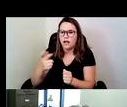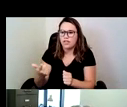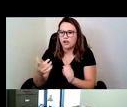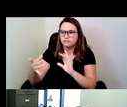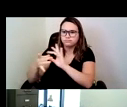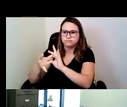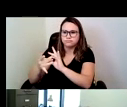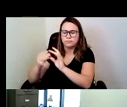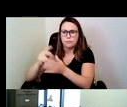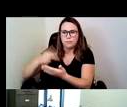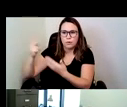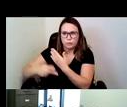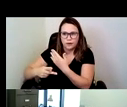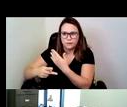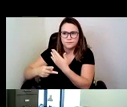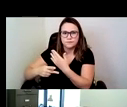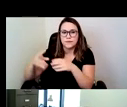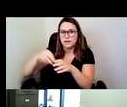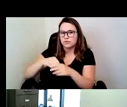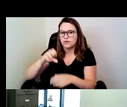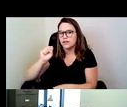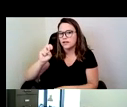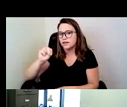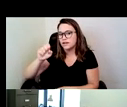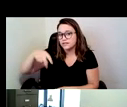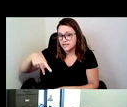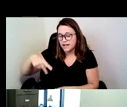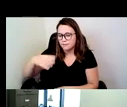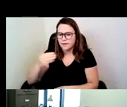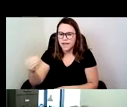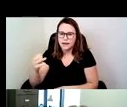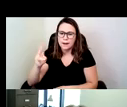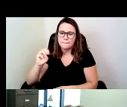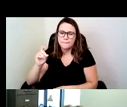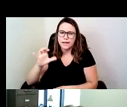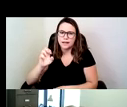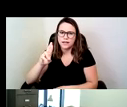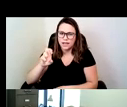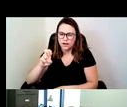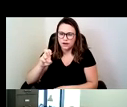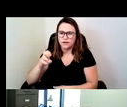HEAP, including SNAP and the Medicare Savings Program.